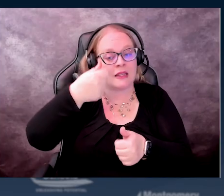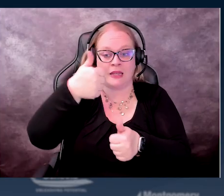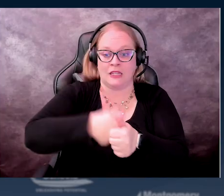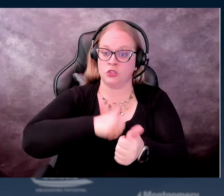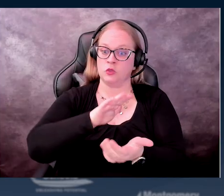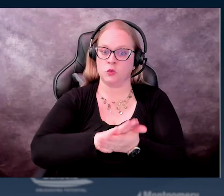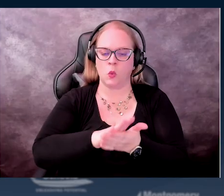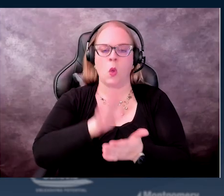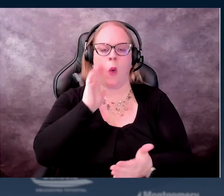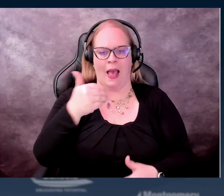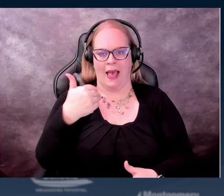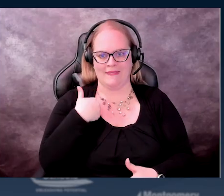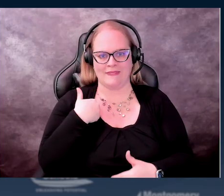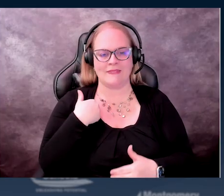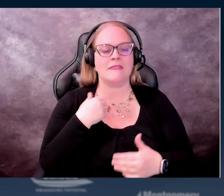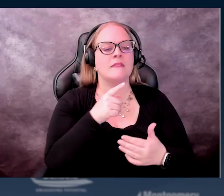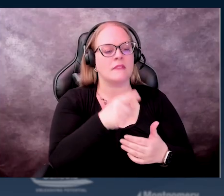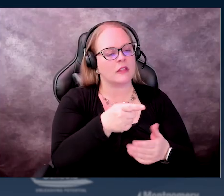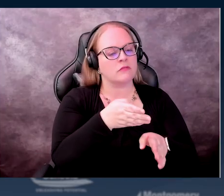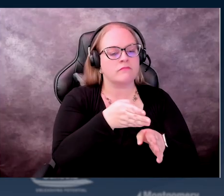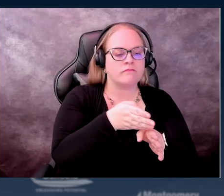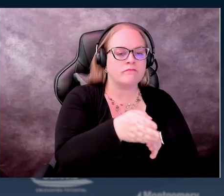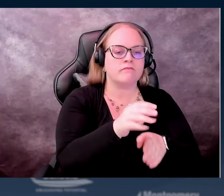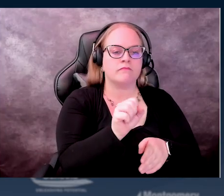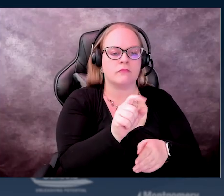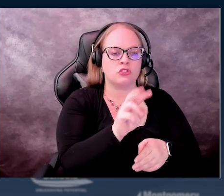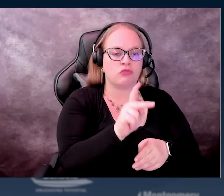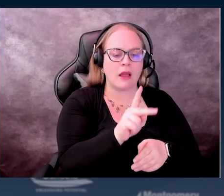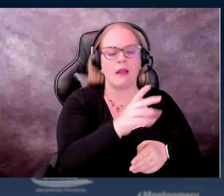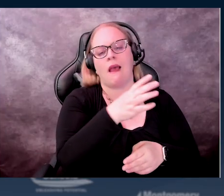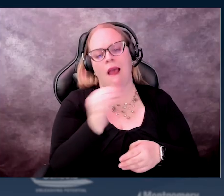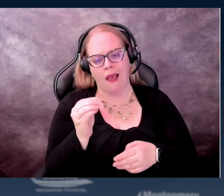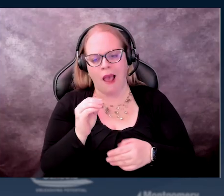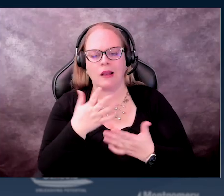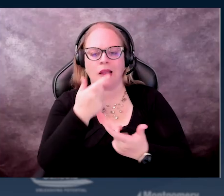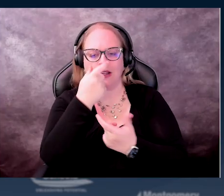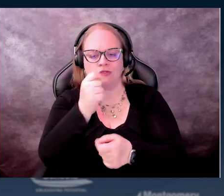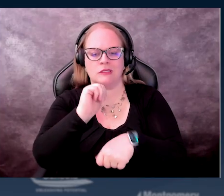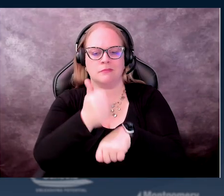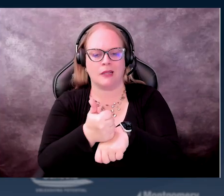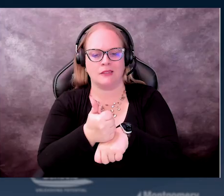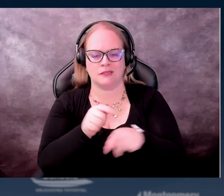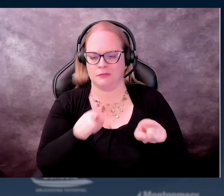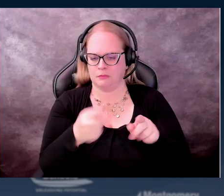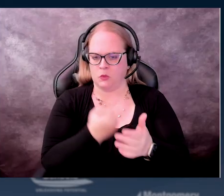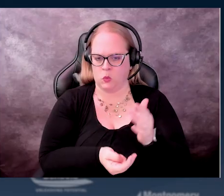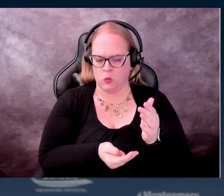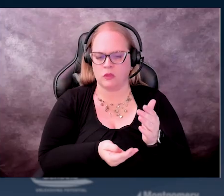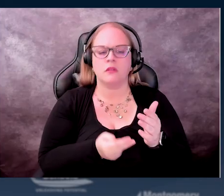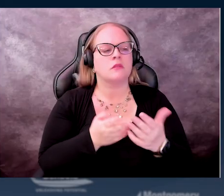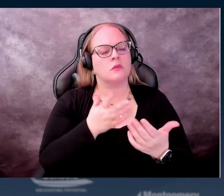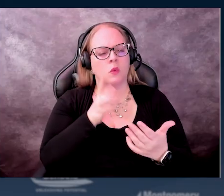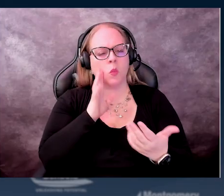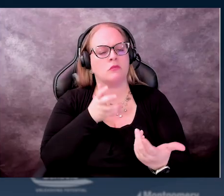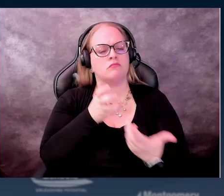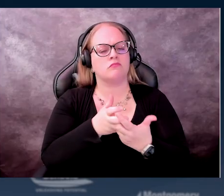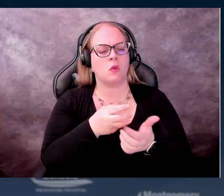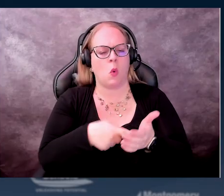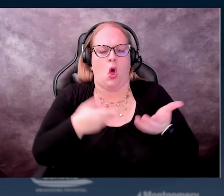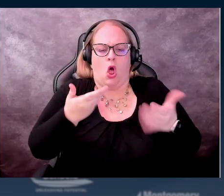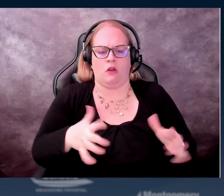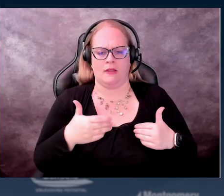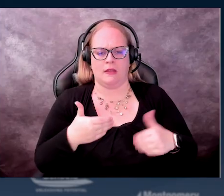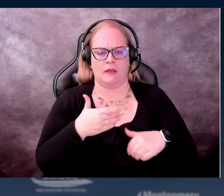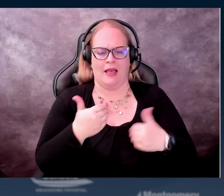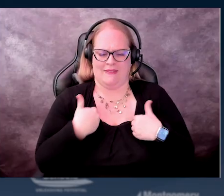aligned as possible what could be available at the schools. Montgomery Blair currently host the Science, Math, Computer Science